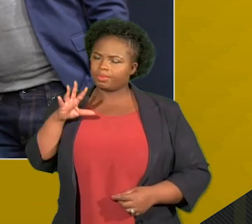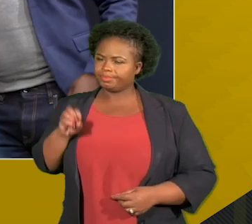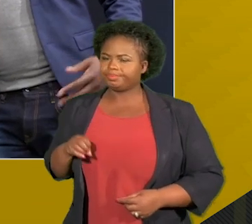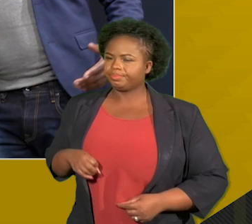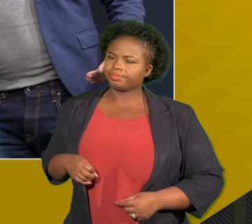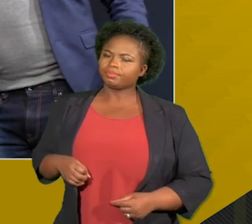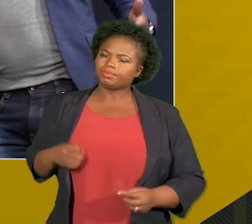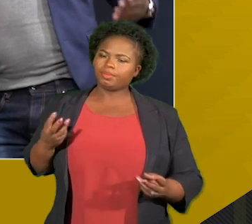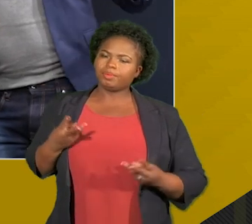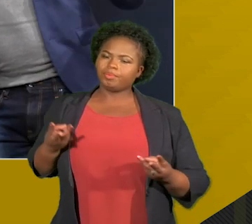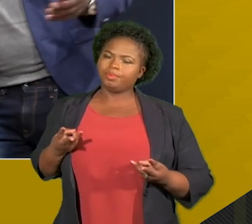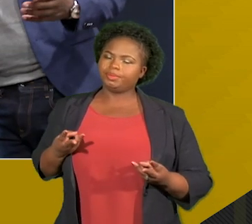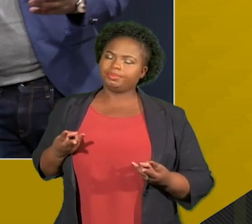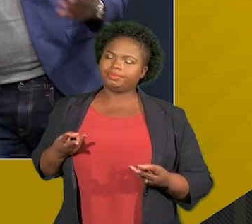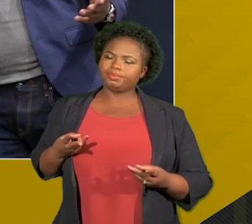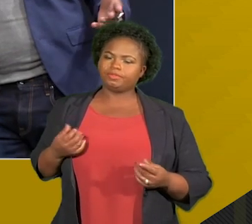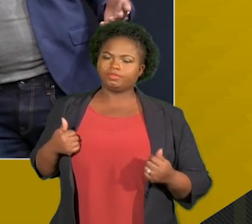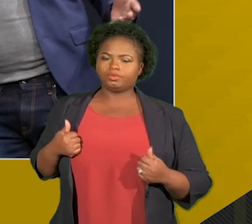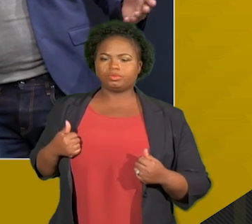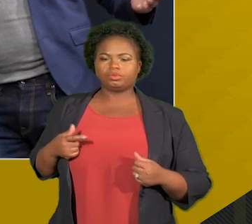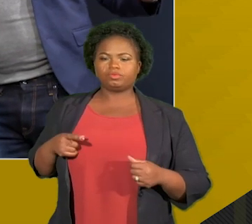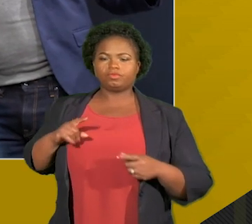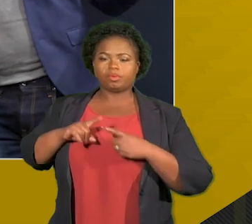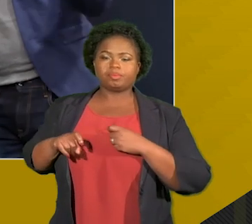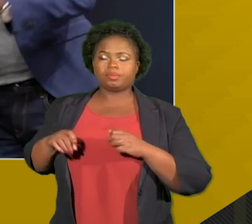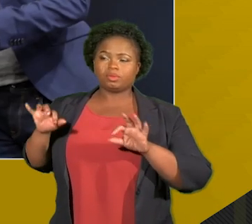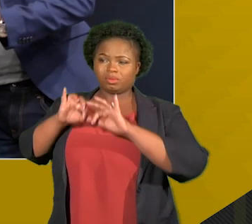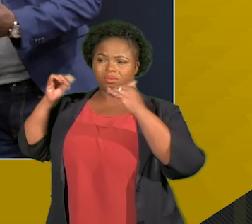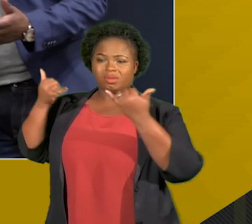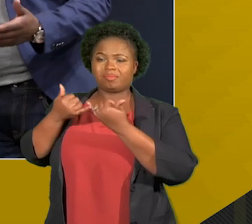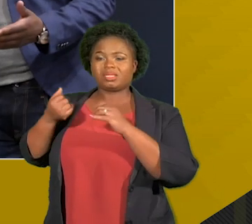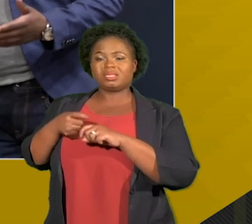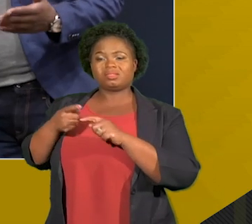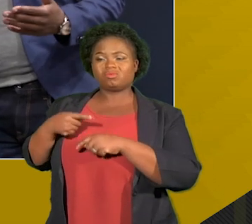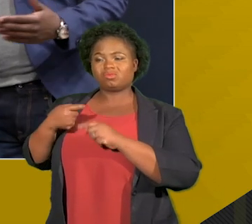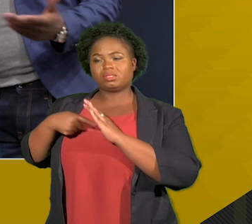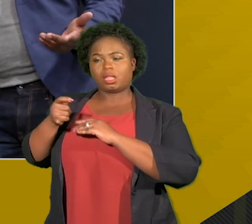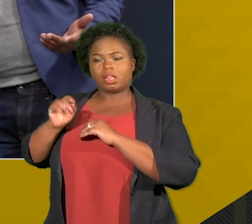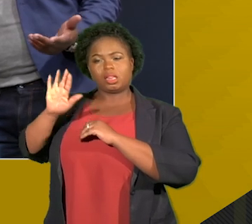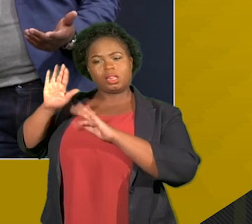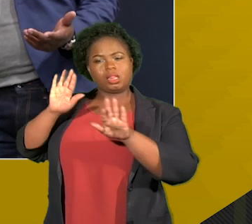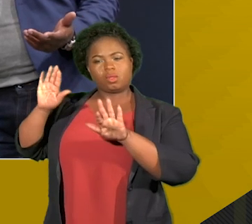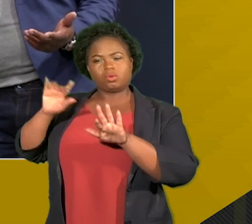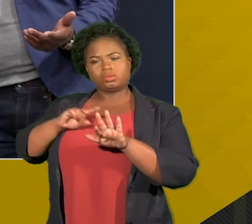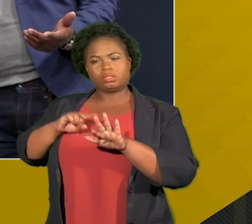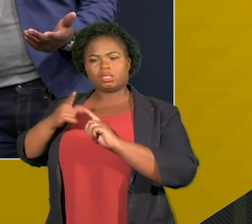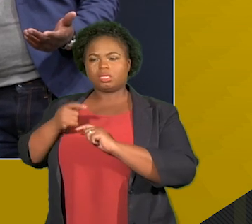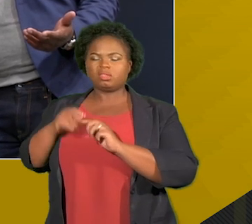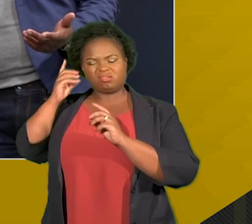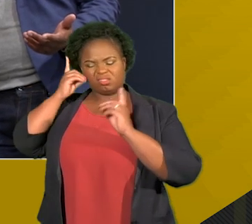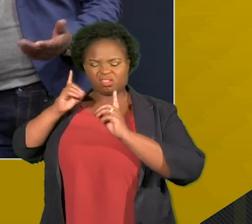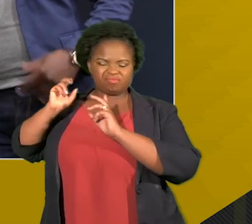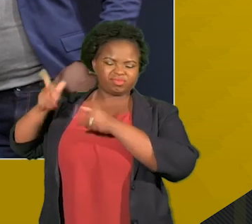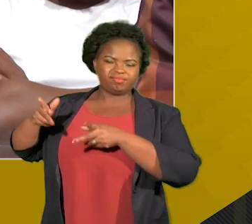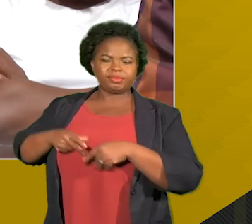pushed people from selling guma galleries and going straight to the street? Is it because there is a red tape that you don't know? Maybe.